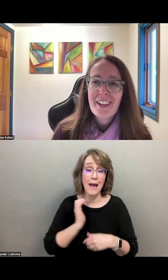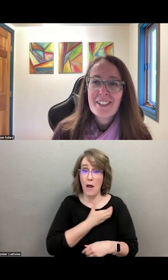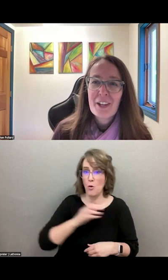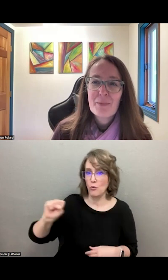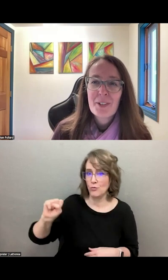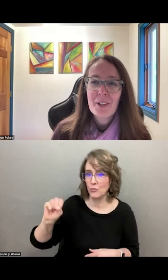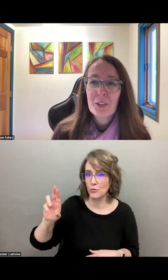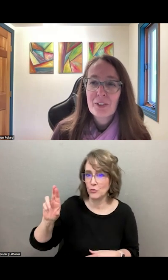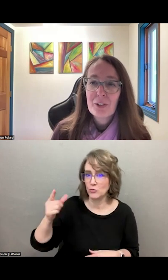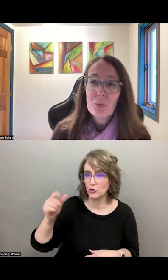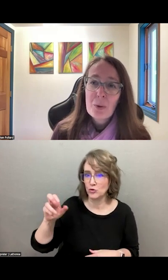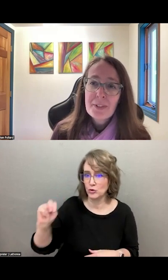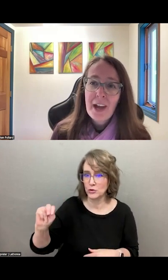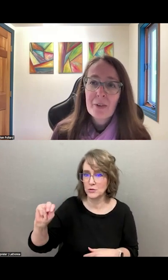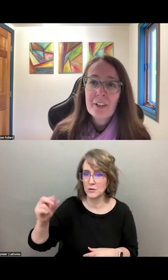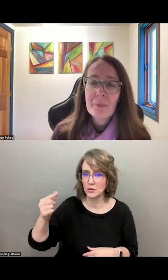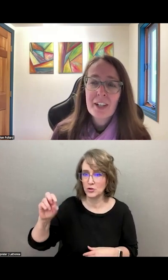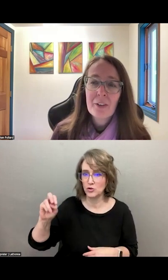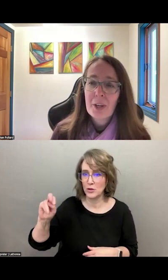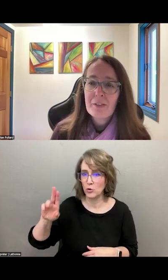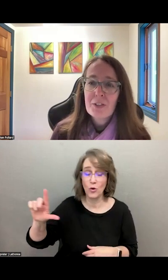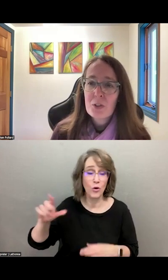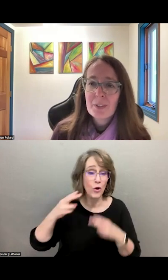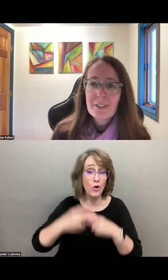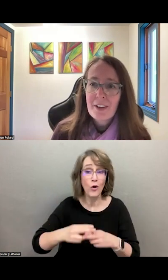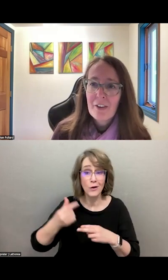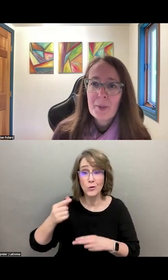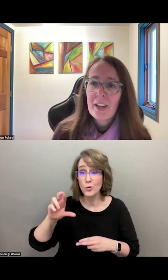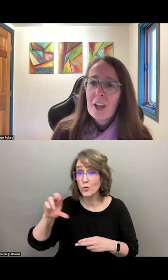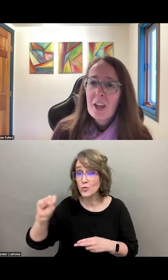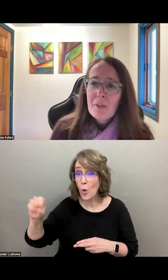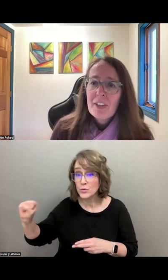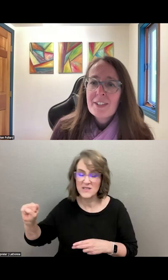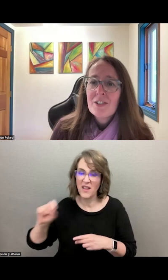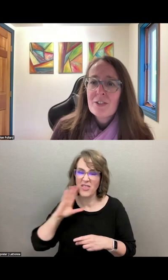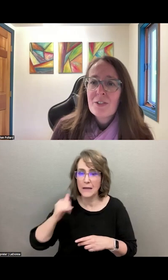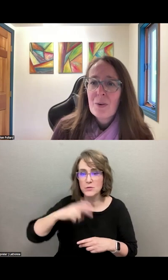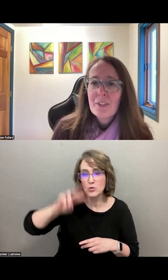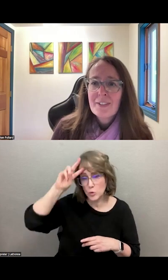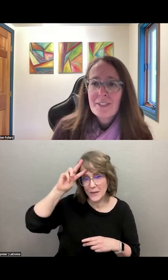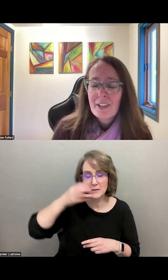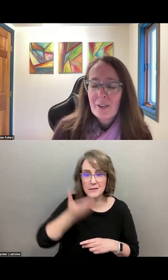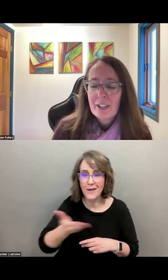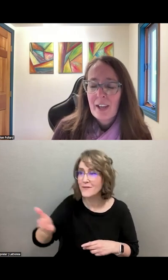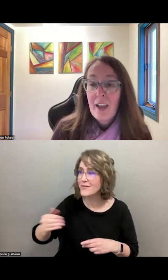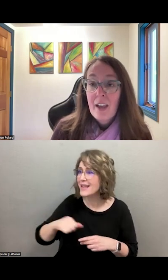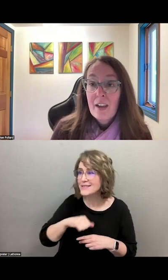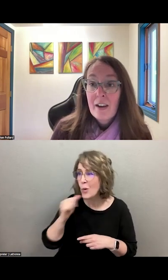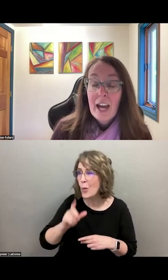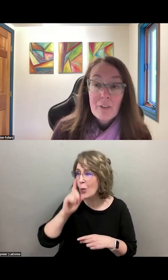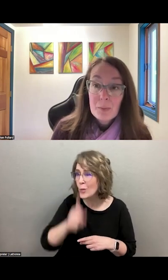has at times called the GROSS acronym, getting rid of stupid stuff, but things that just don't